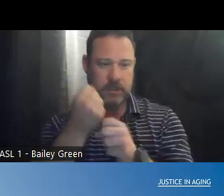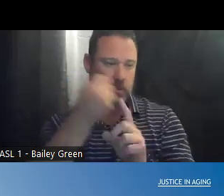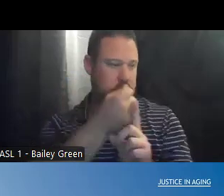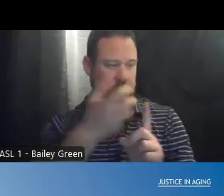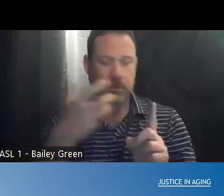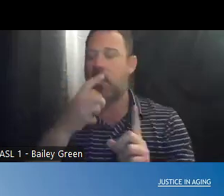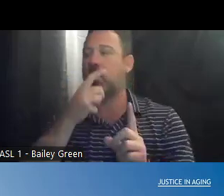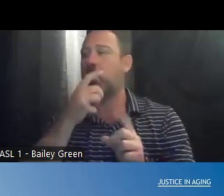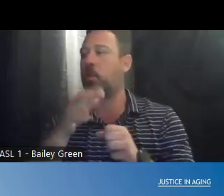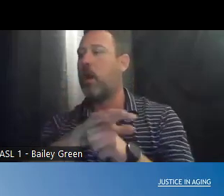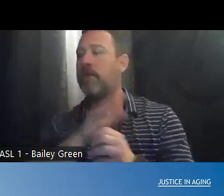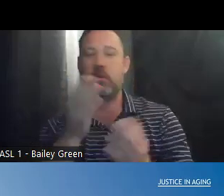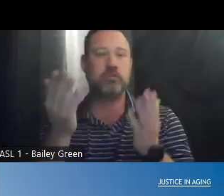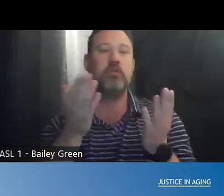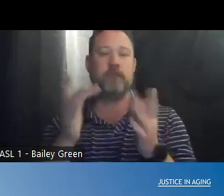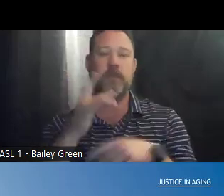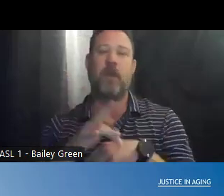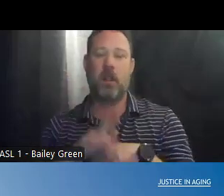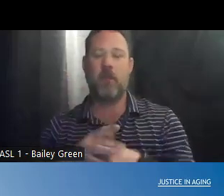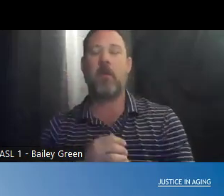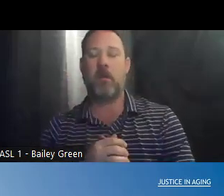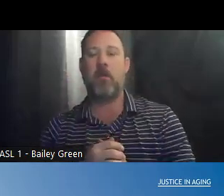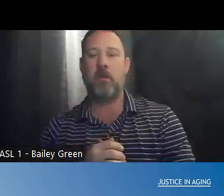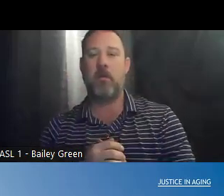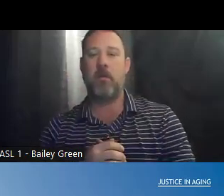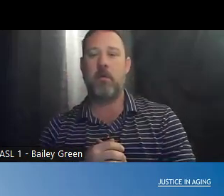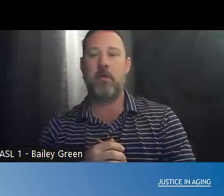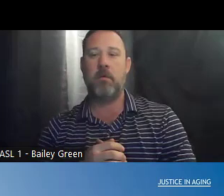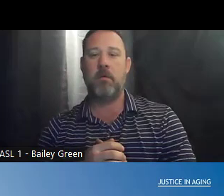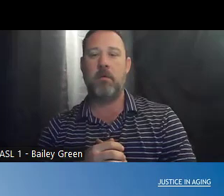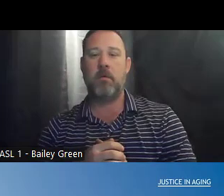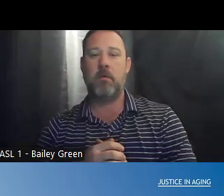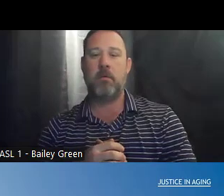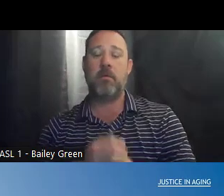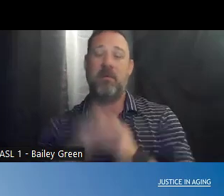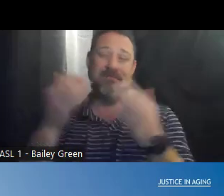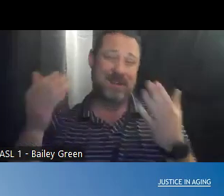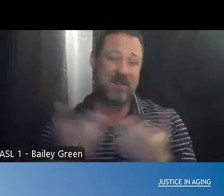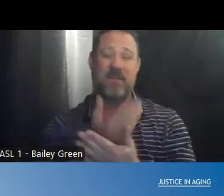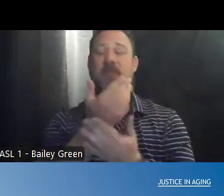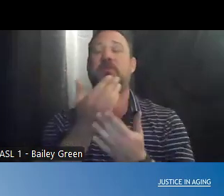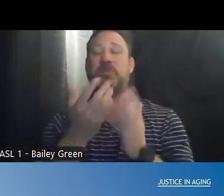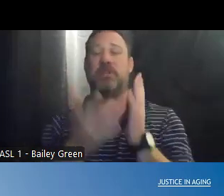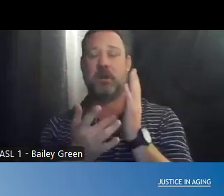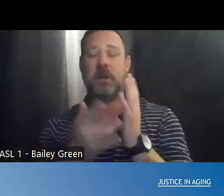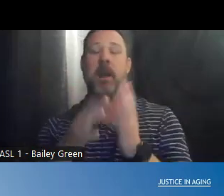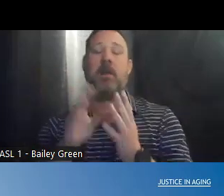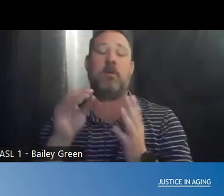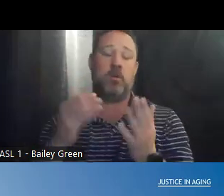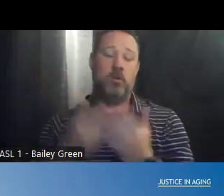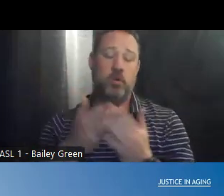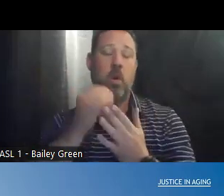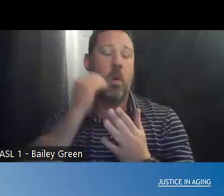is covered and what services are available. And the innovation, expansion, and overall success of our Medi-Cal home and